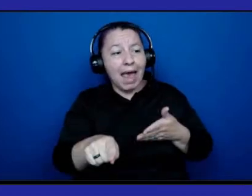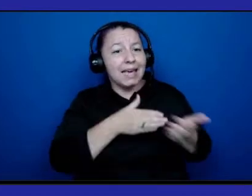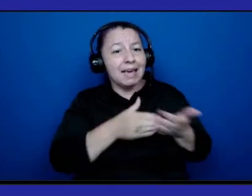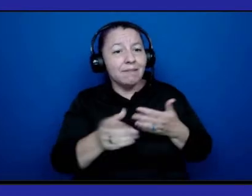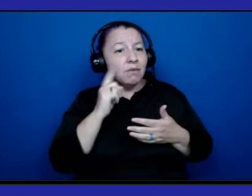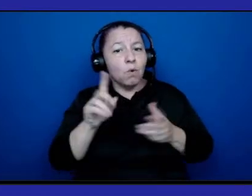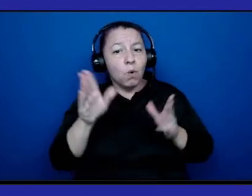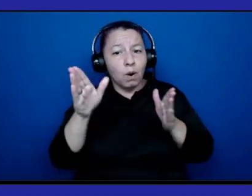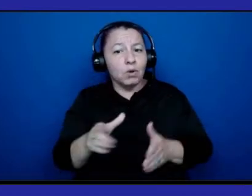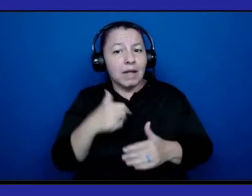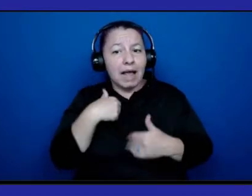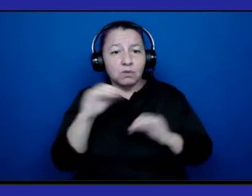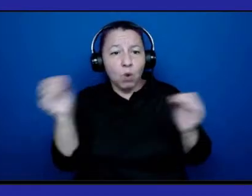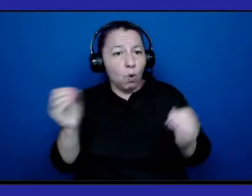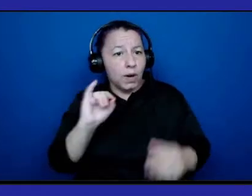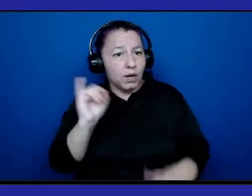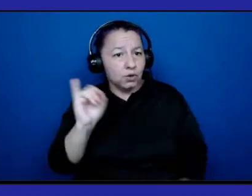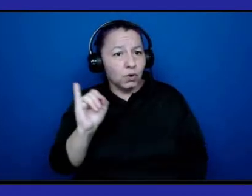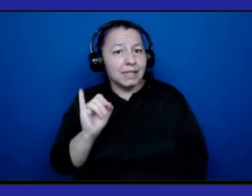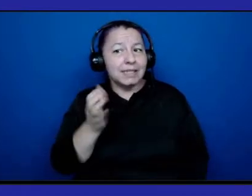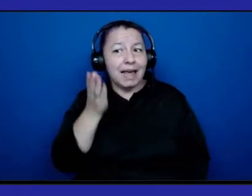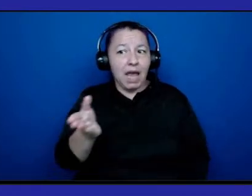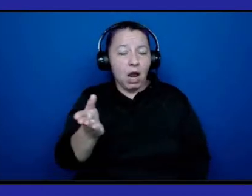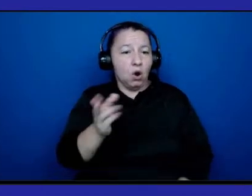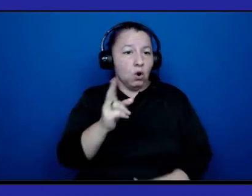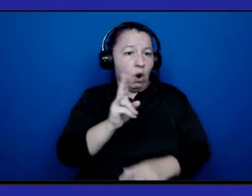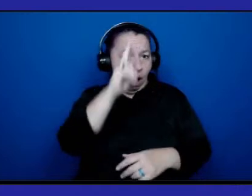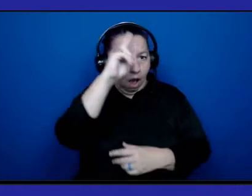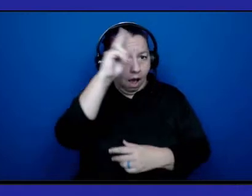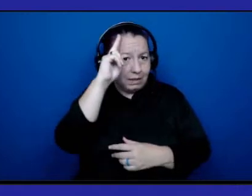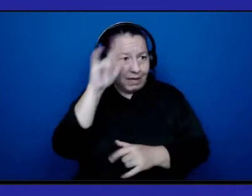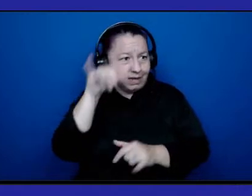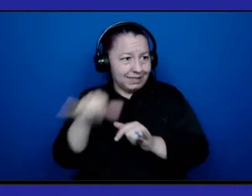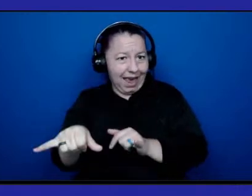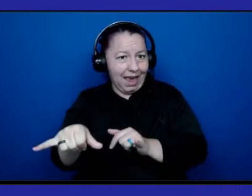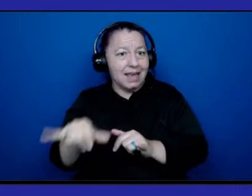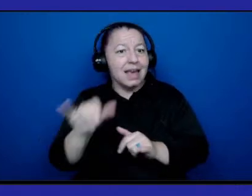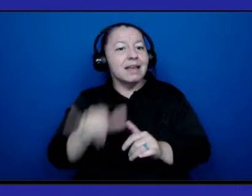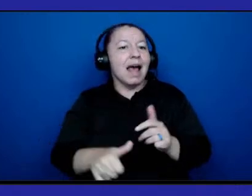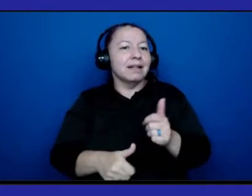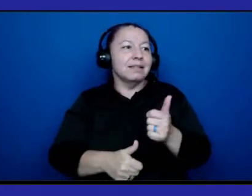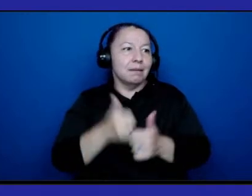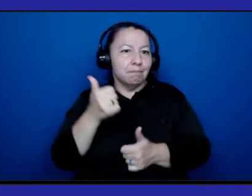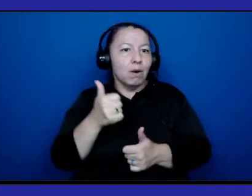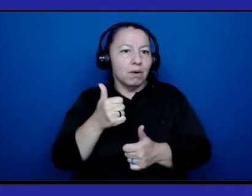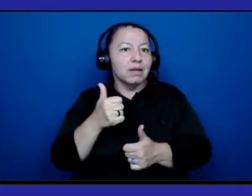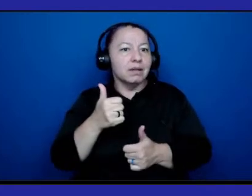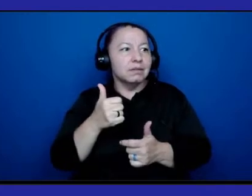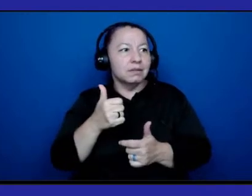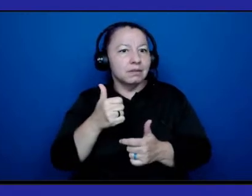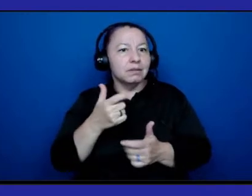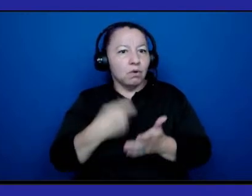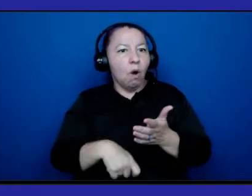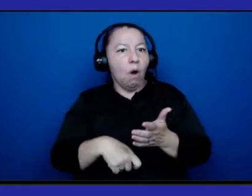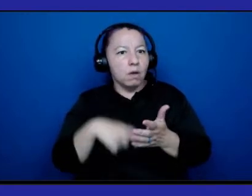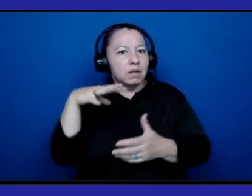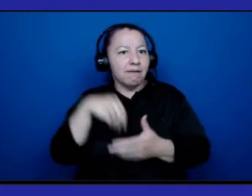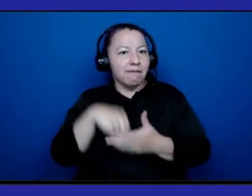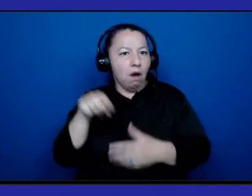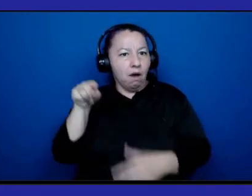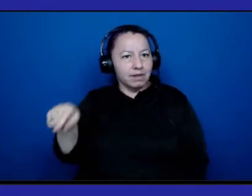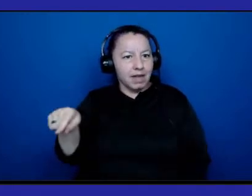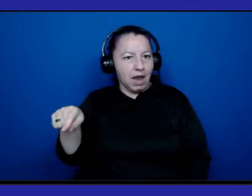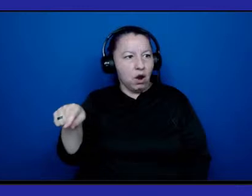uninsured person in the hospital, which is your biggest cost things. Right, So you might take care of